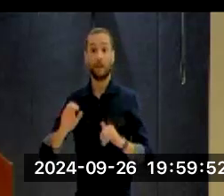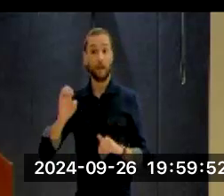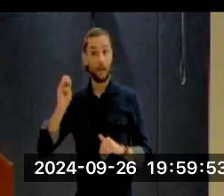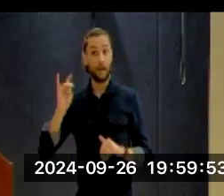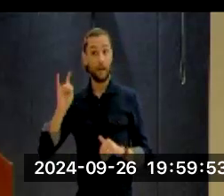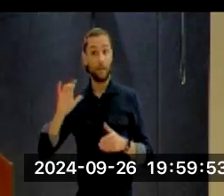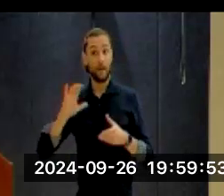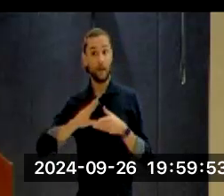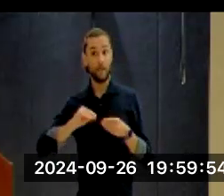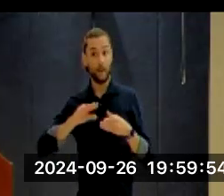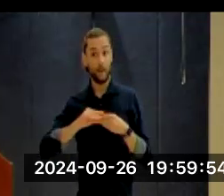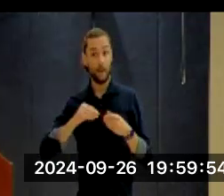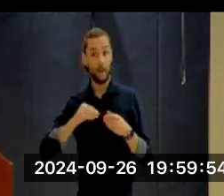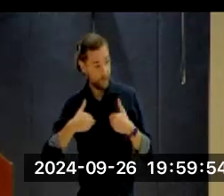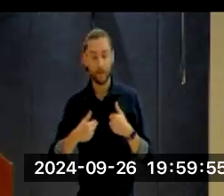Yes.